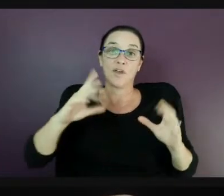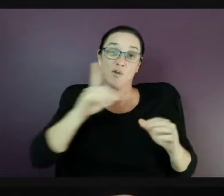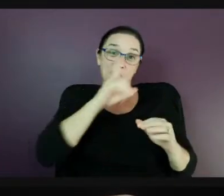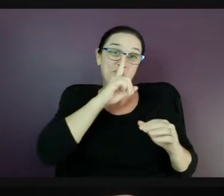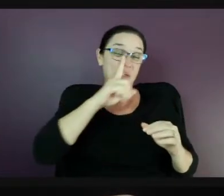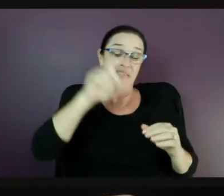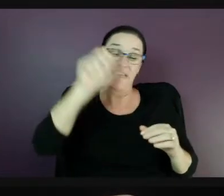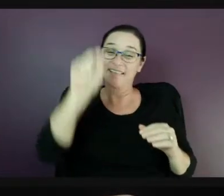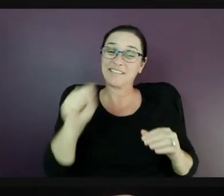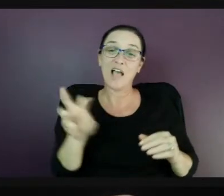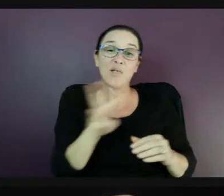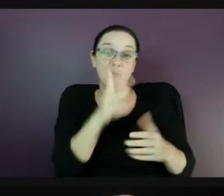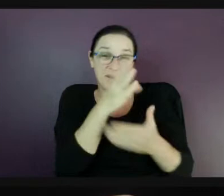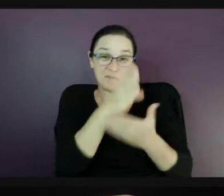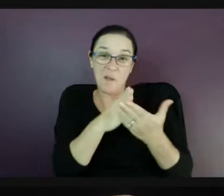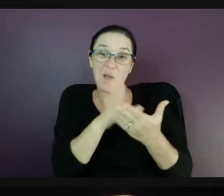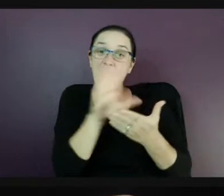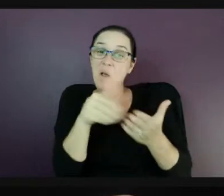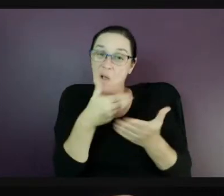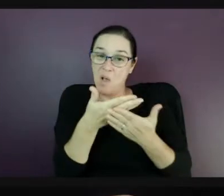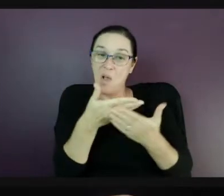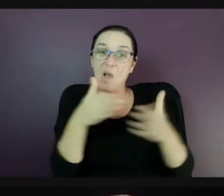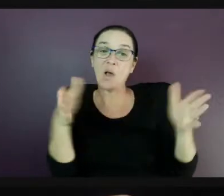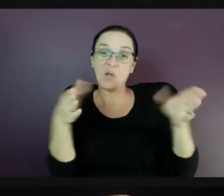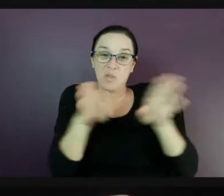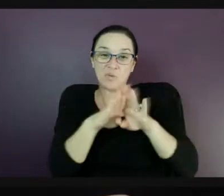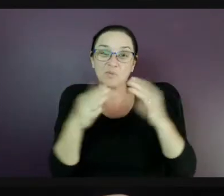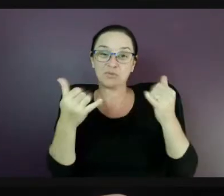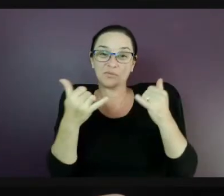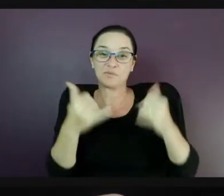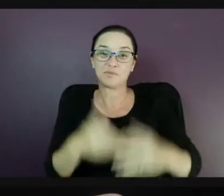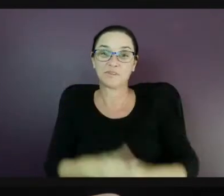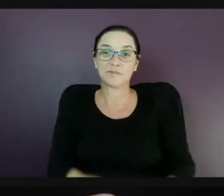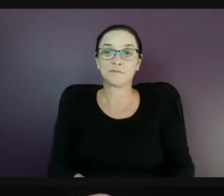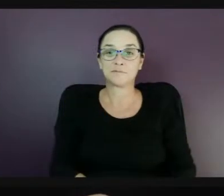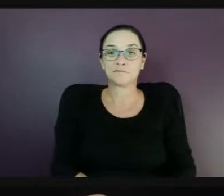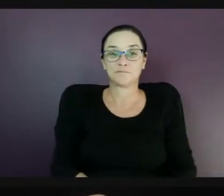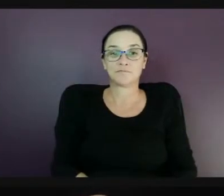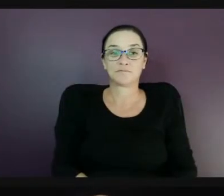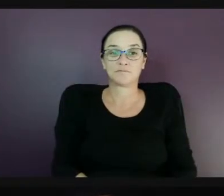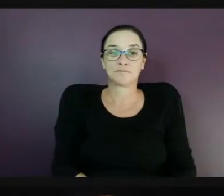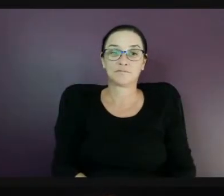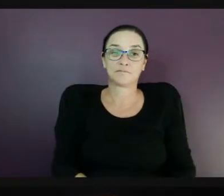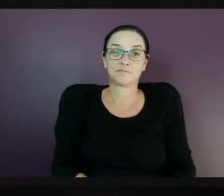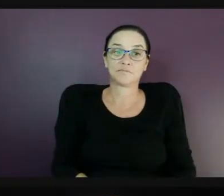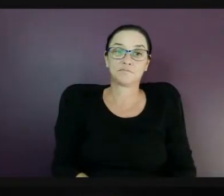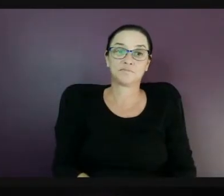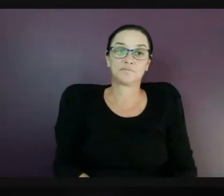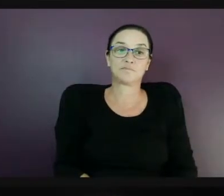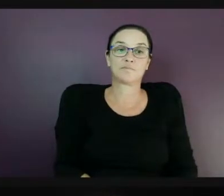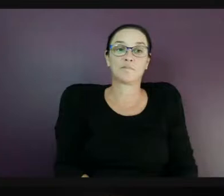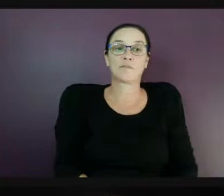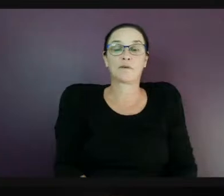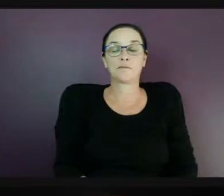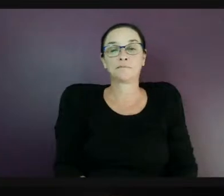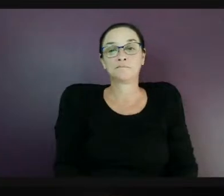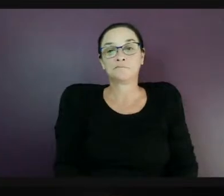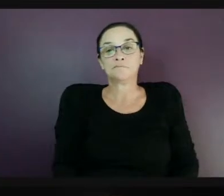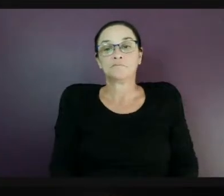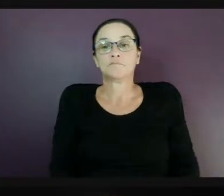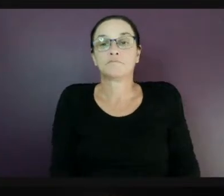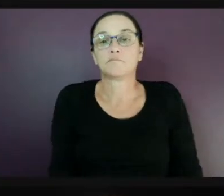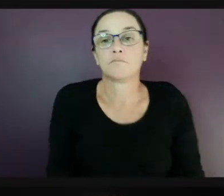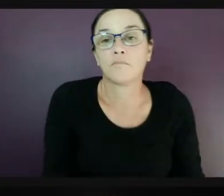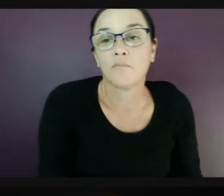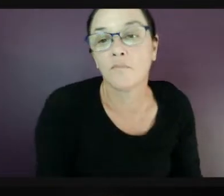volcano is now being excluded from visitation in anticipation